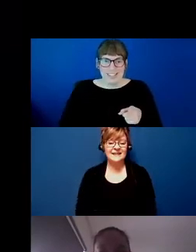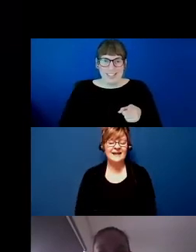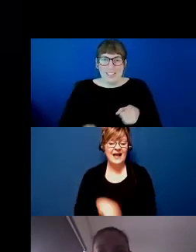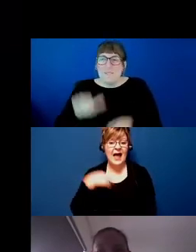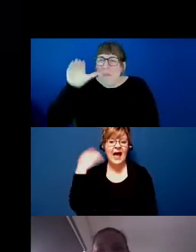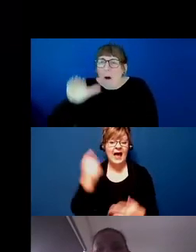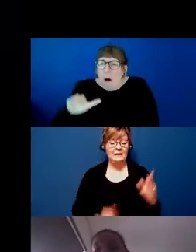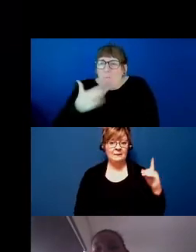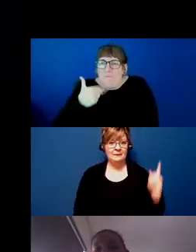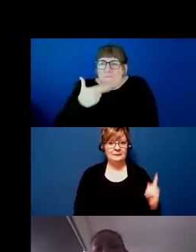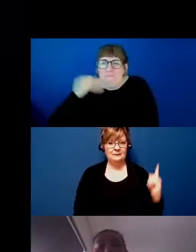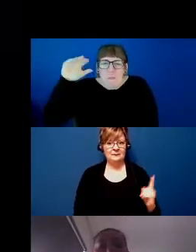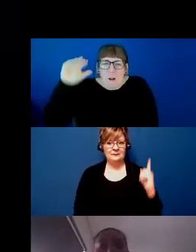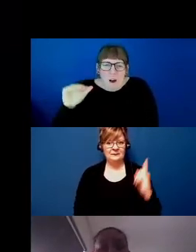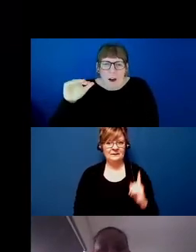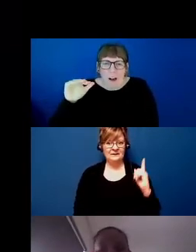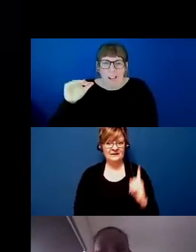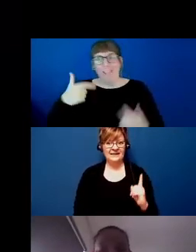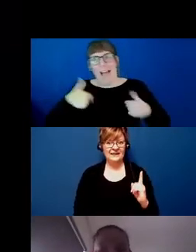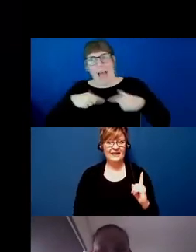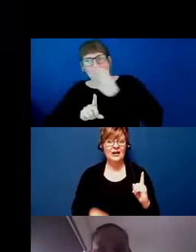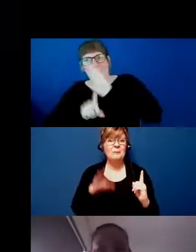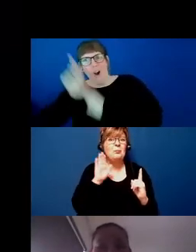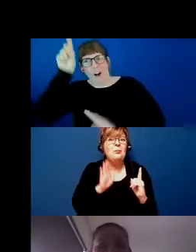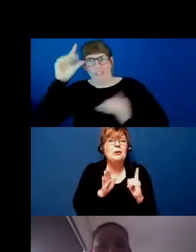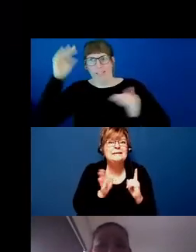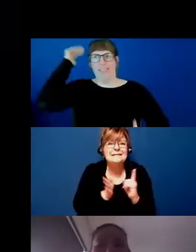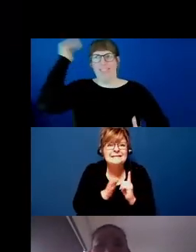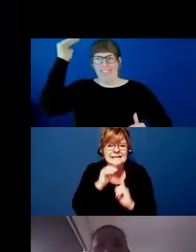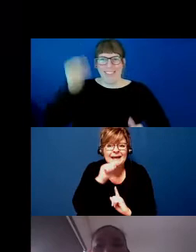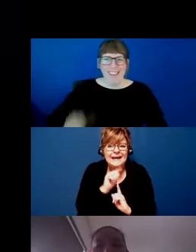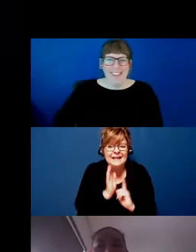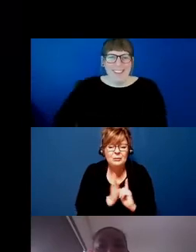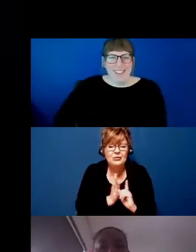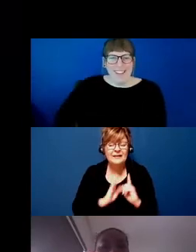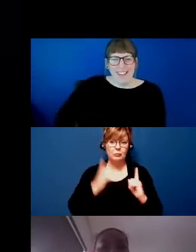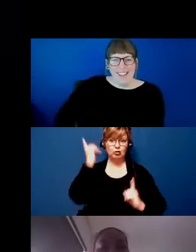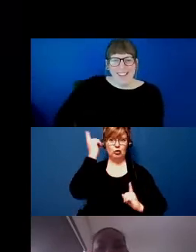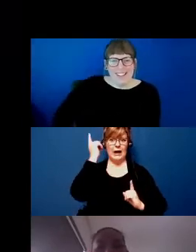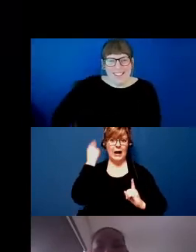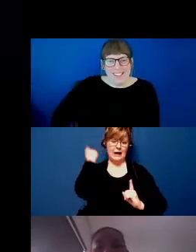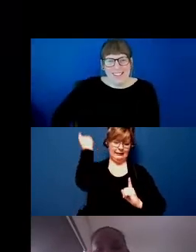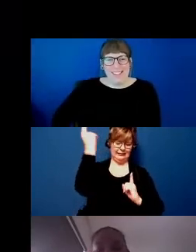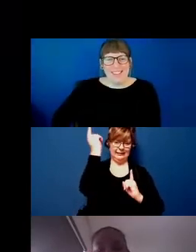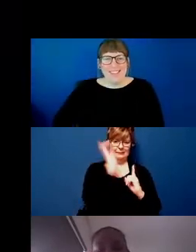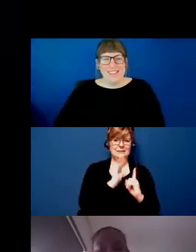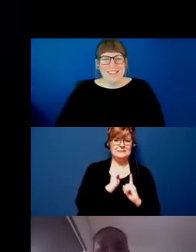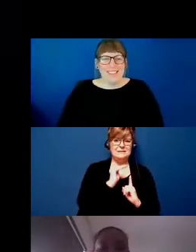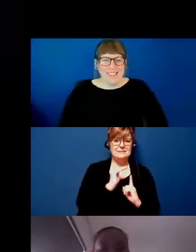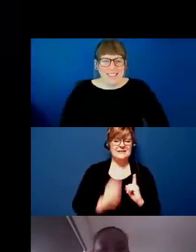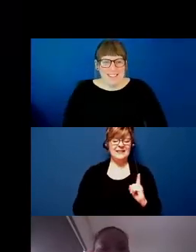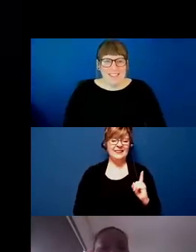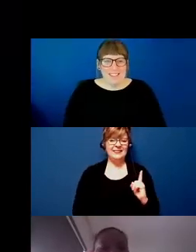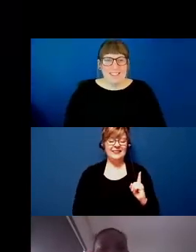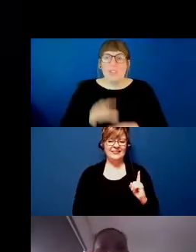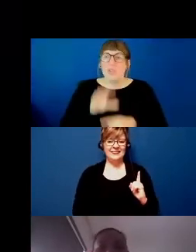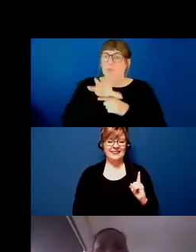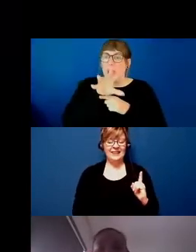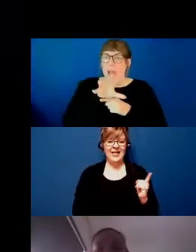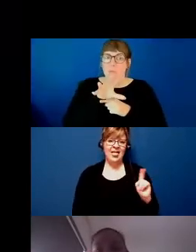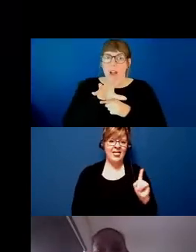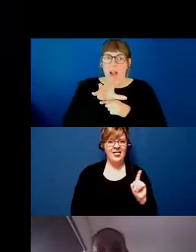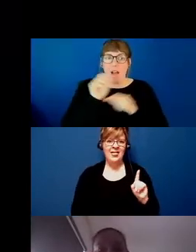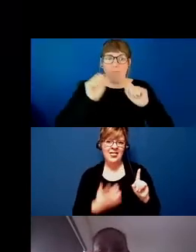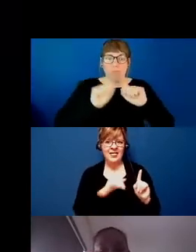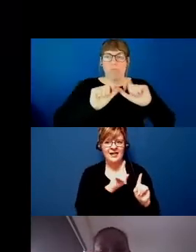tiny she is and how tall I am comparably. So when the camera pans out, you'll notice